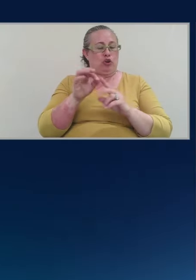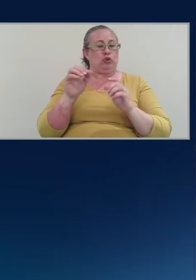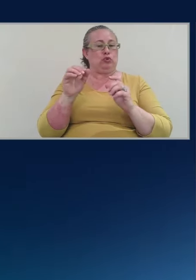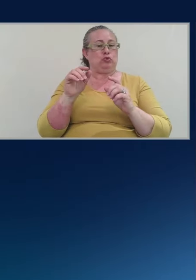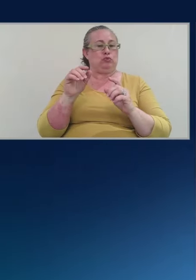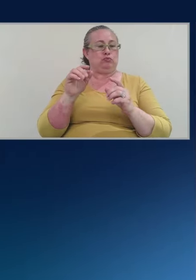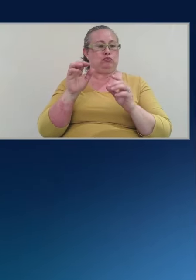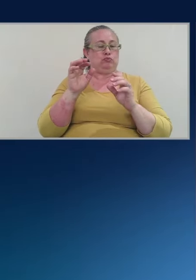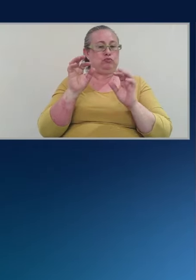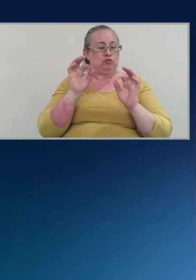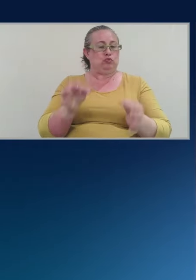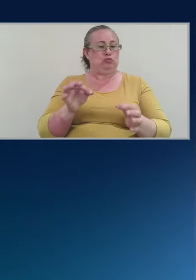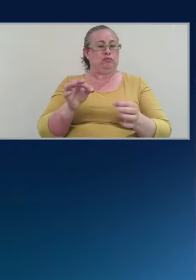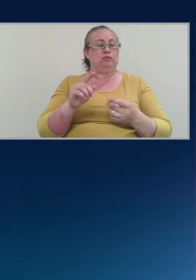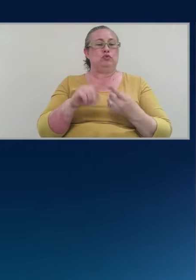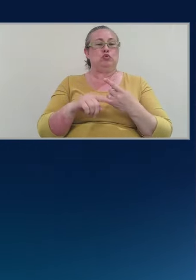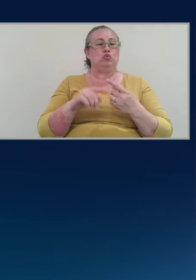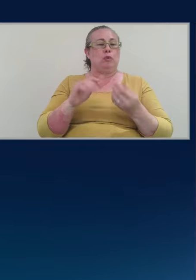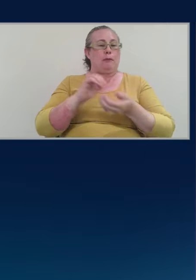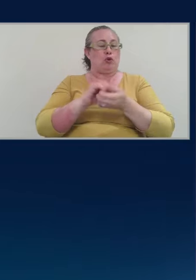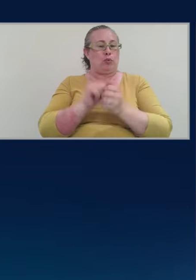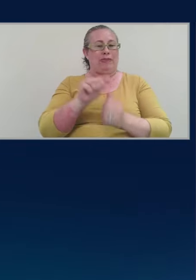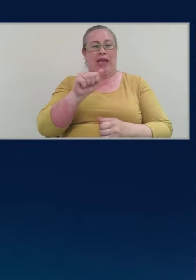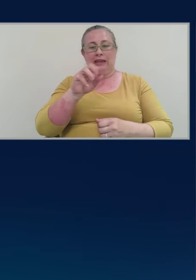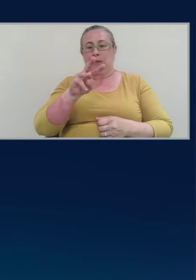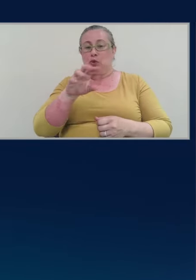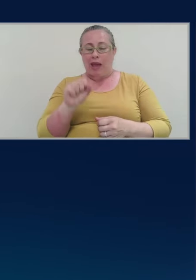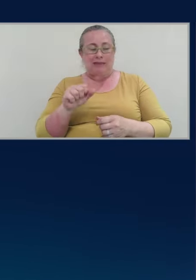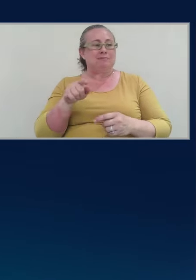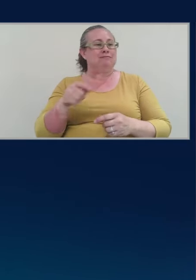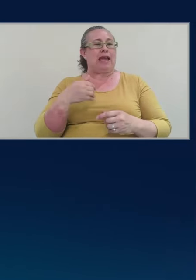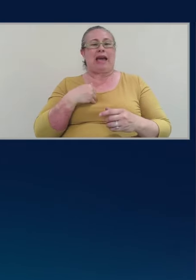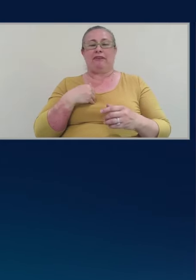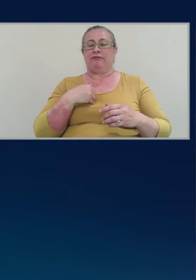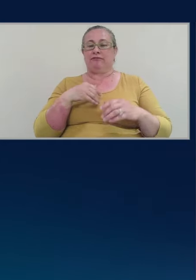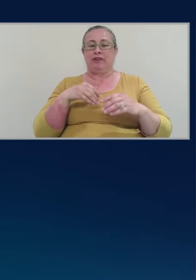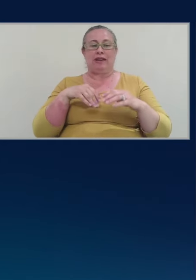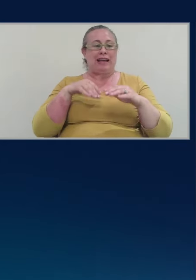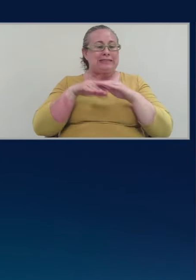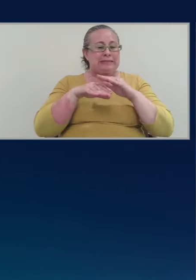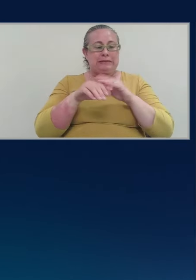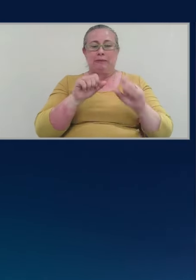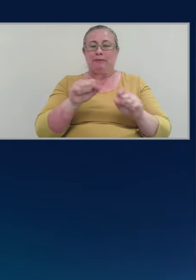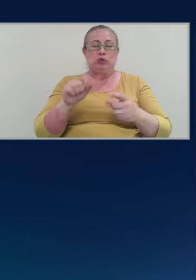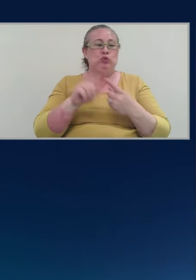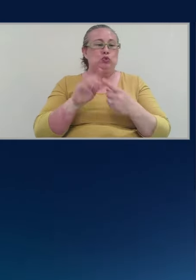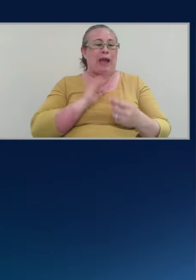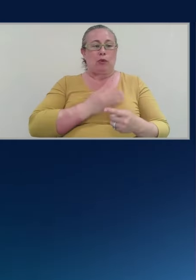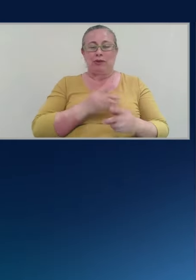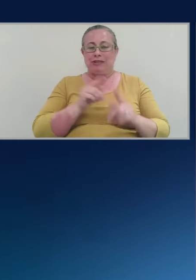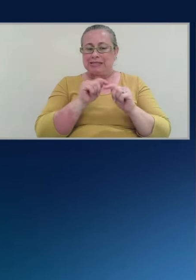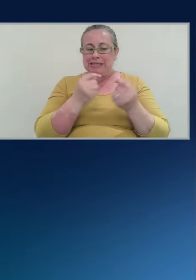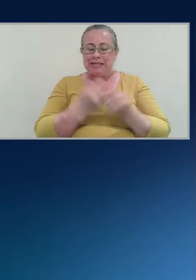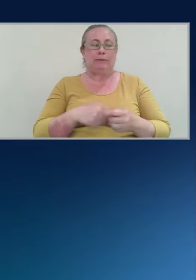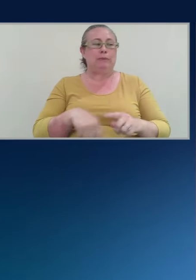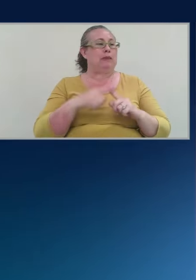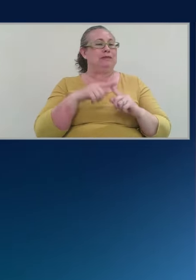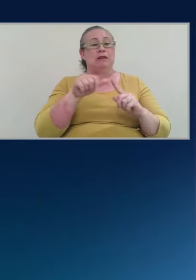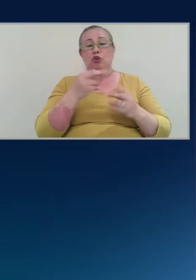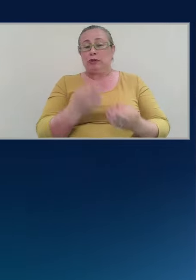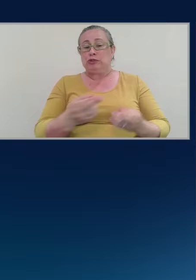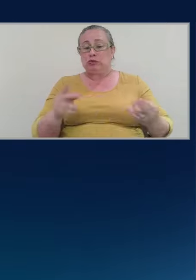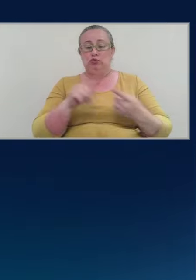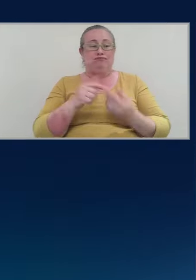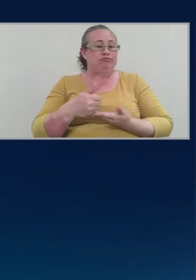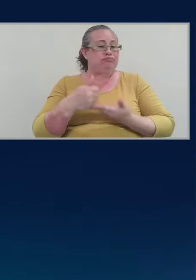have access to resources such as our team, as well as some other programs that help them along their journey